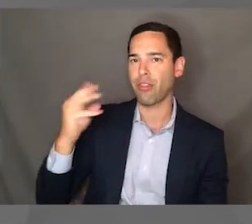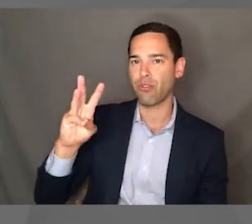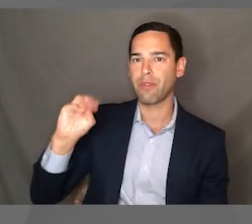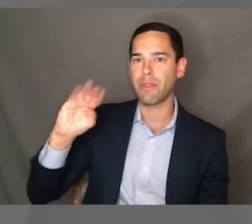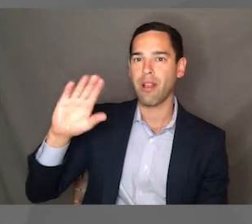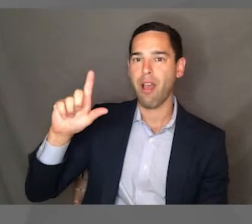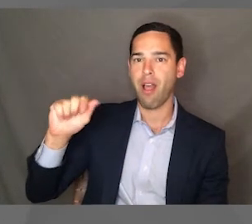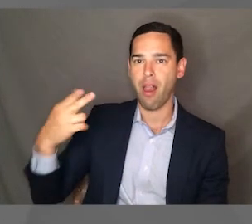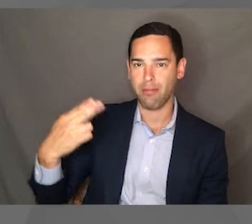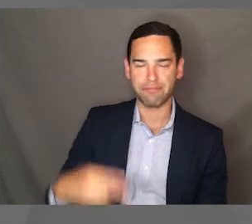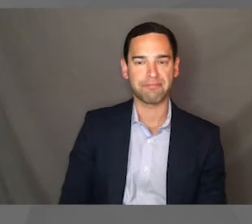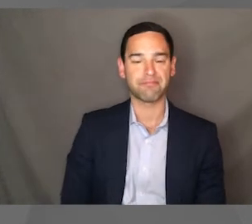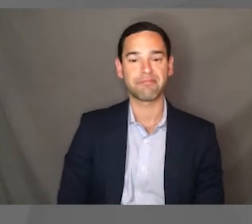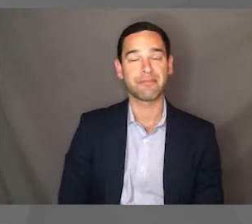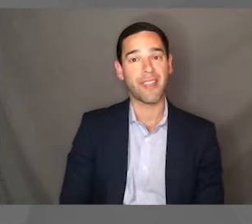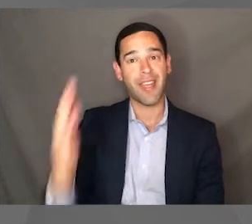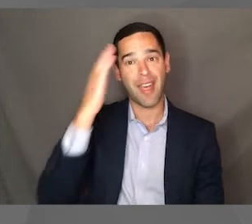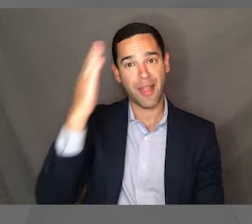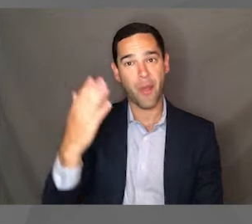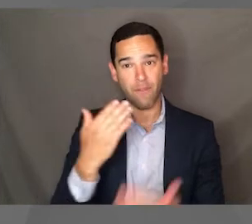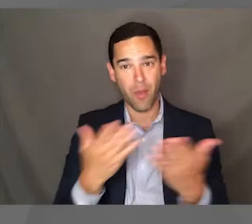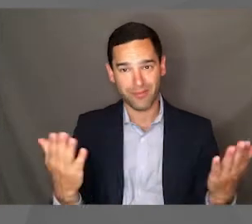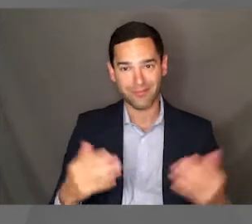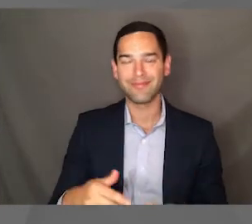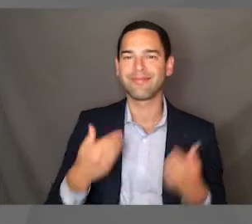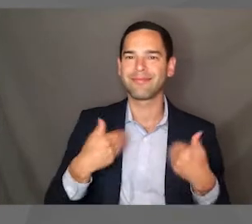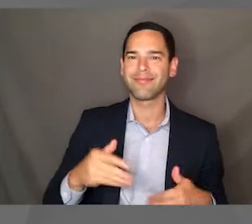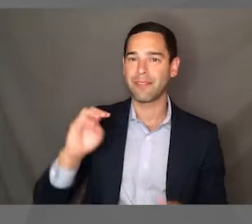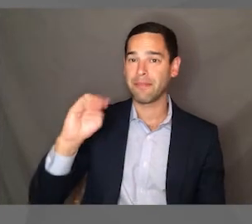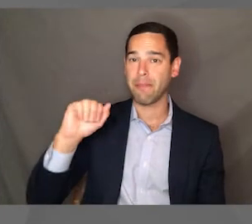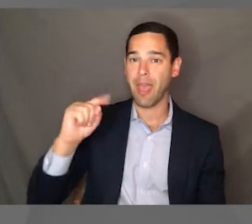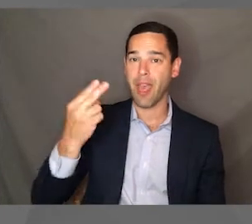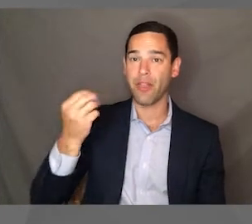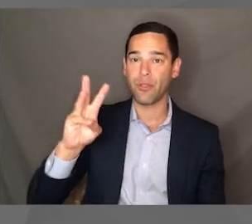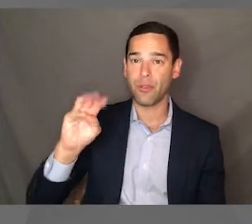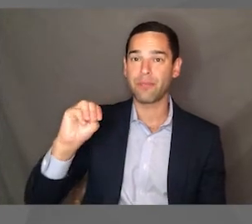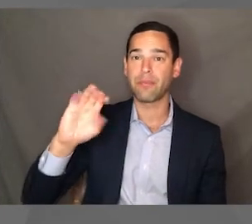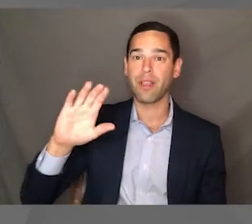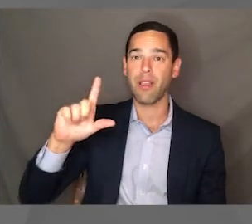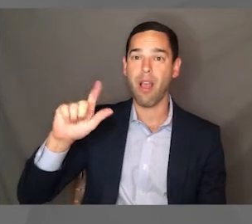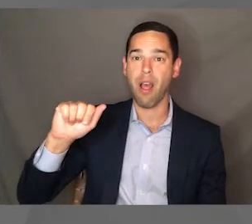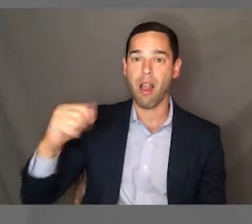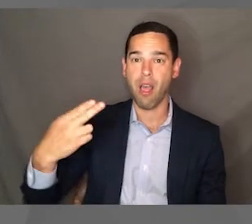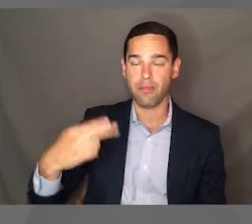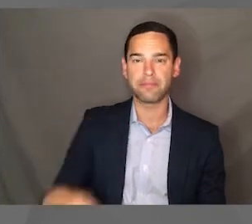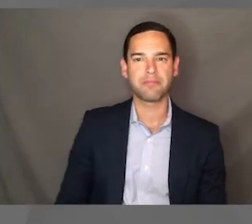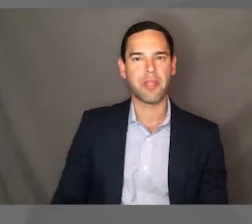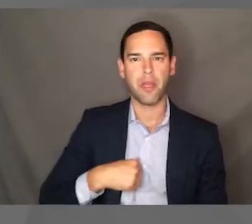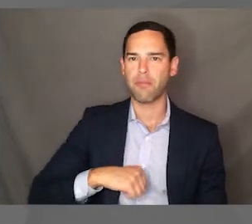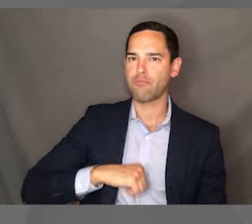Good afternoon, everyone. My name is Matthew McLeod, and I am a proud